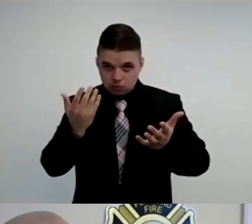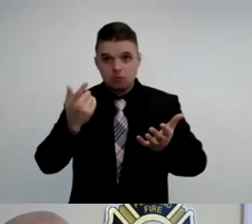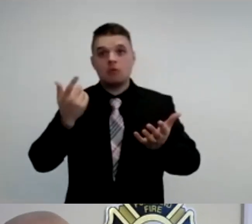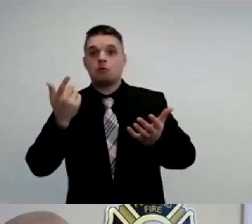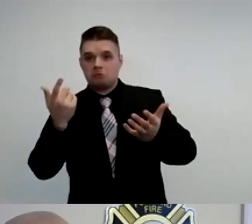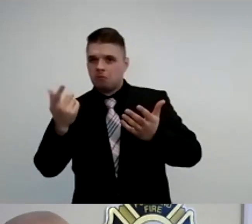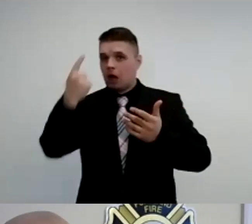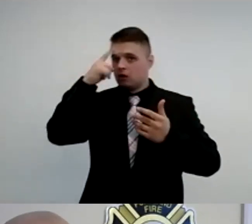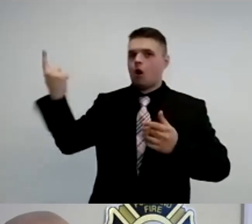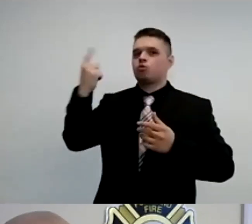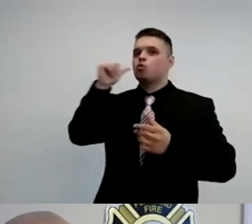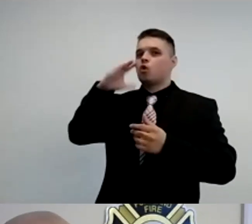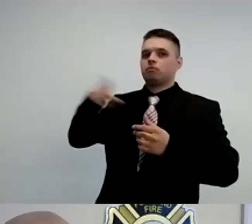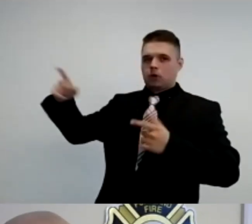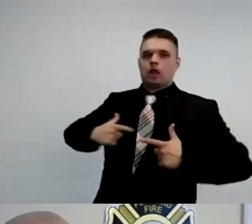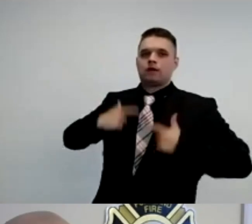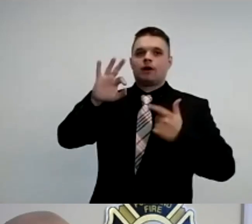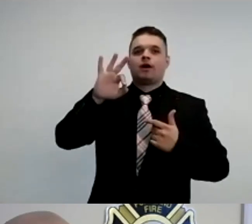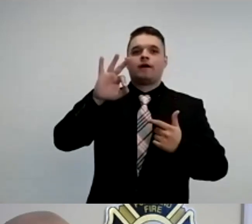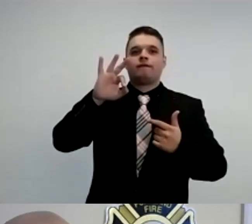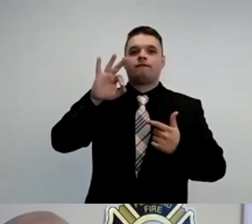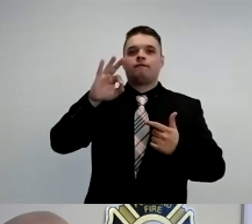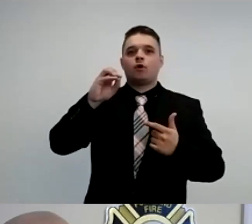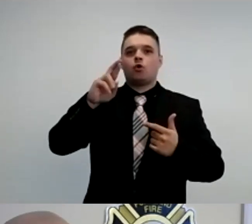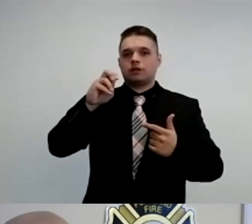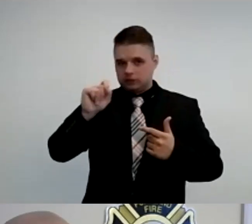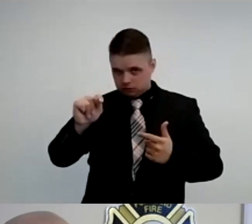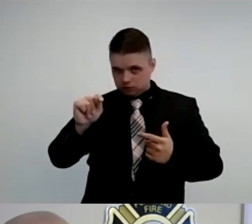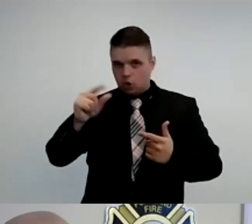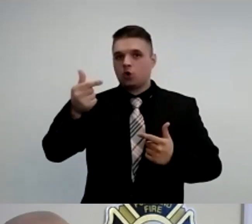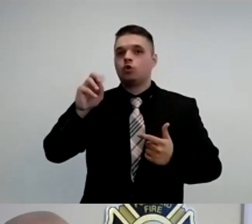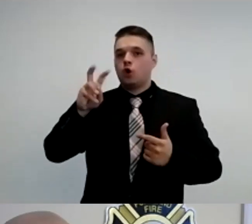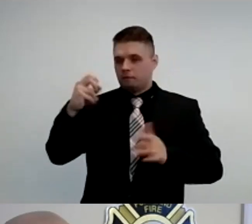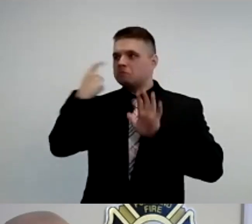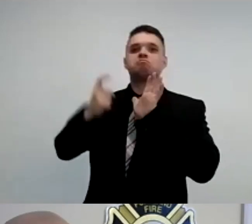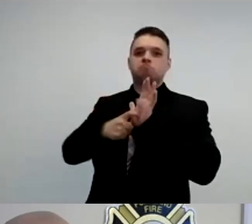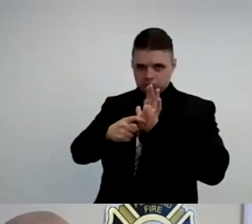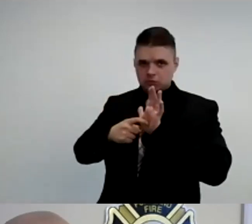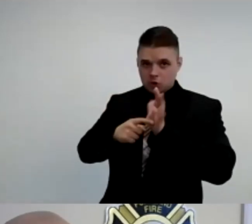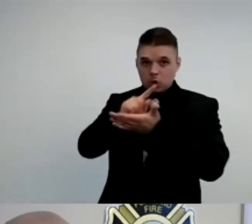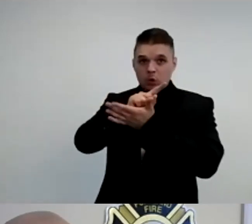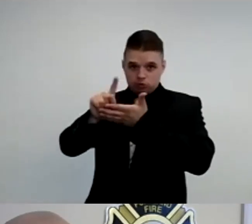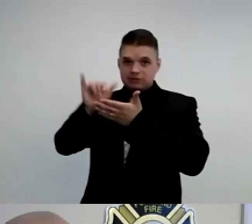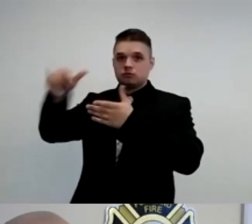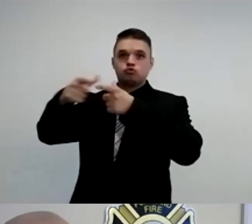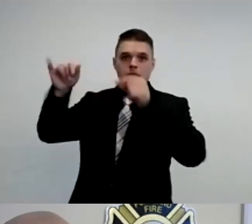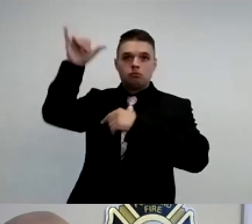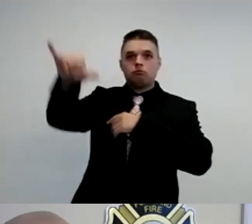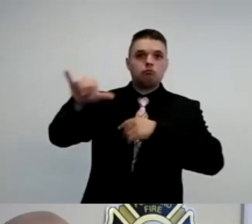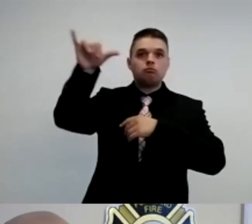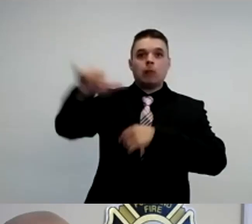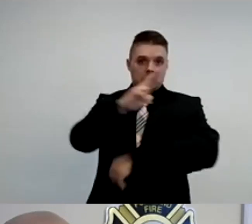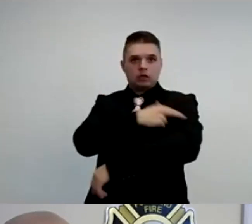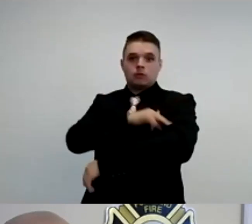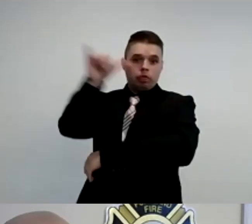I did a story with, and she only had symptoms for a week, but in Japan, she was in the hospital and continued to test positive, I